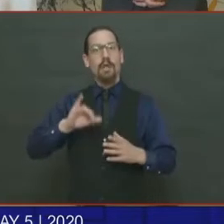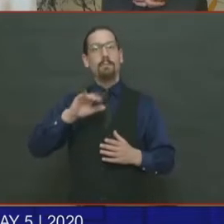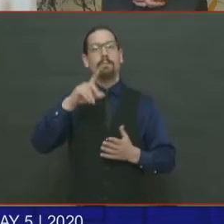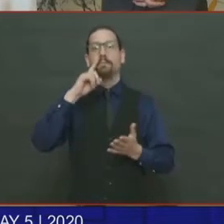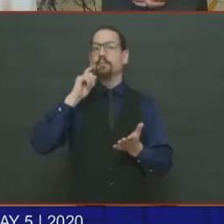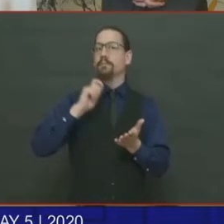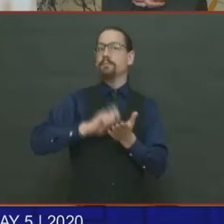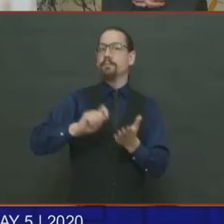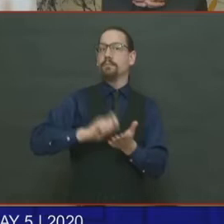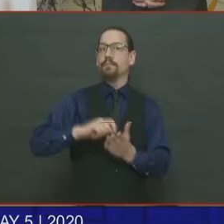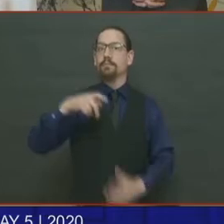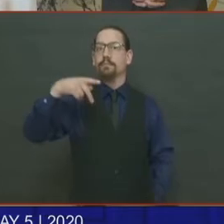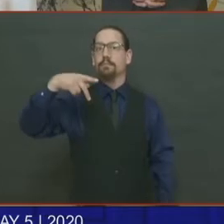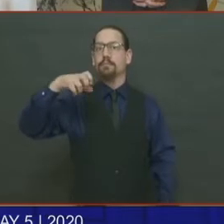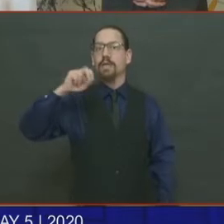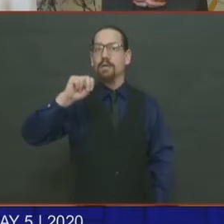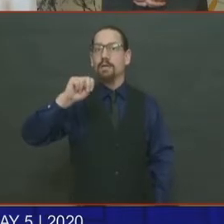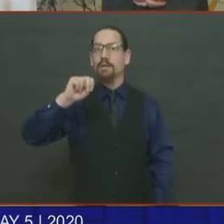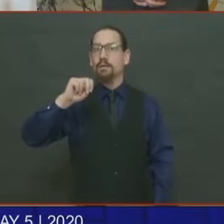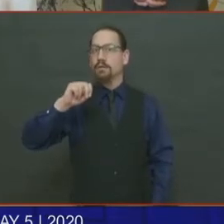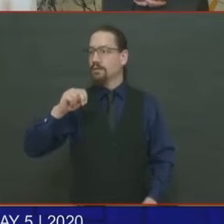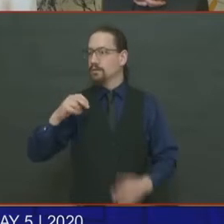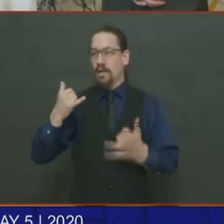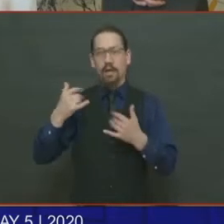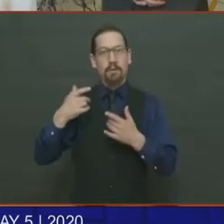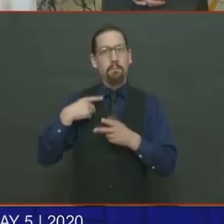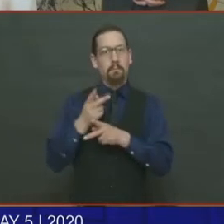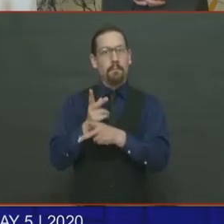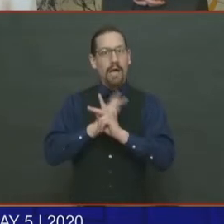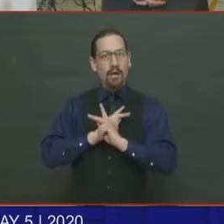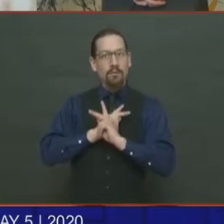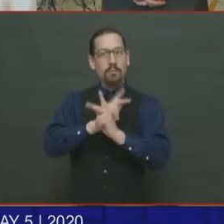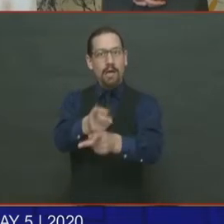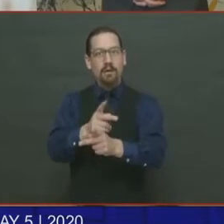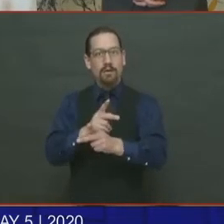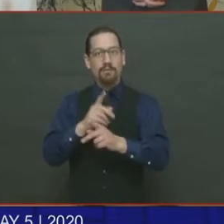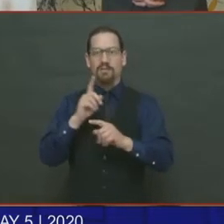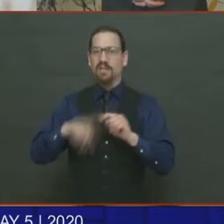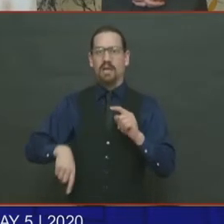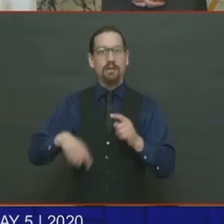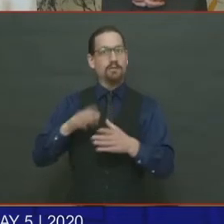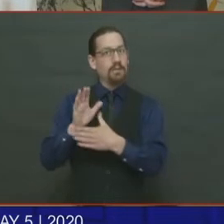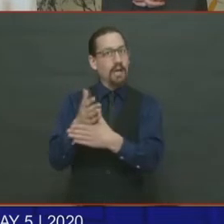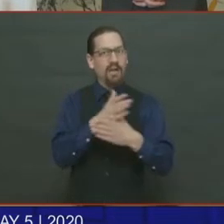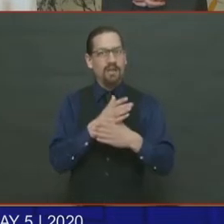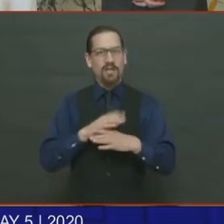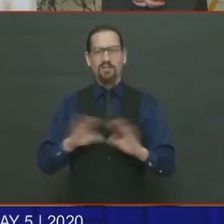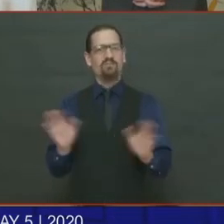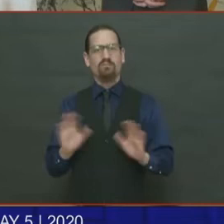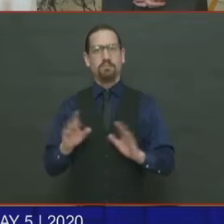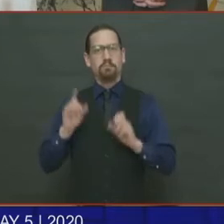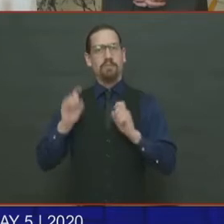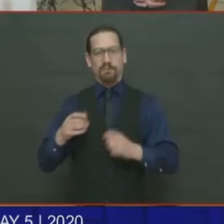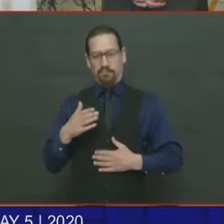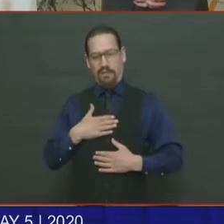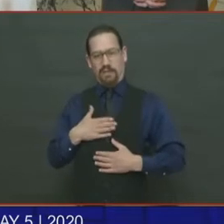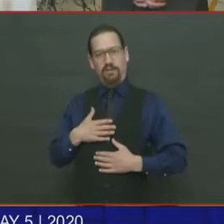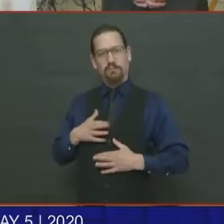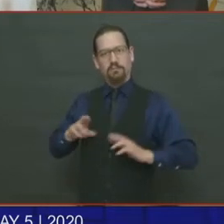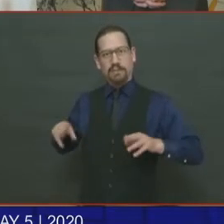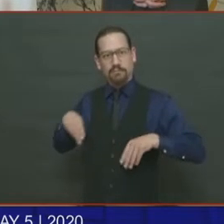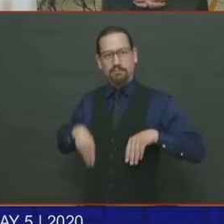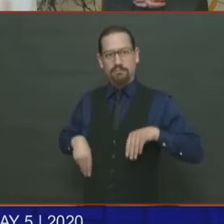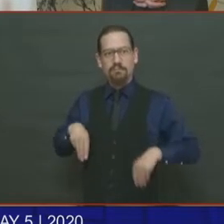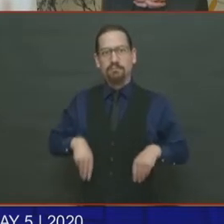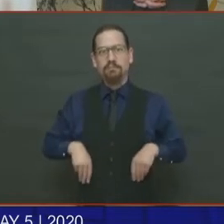our lives. The other way we've changed our life is that we're all wearing our cloth face masks. A couple of weeks ago, I signed